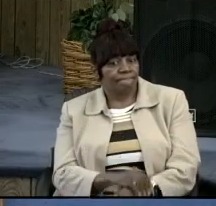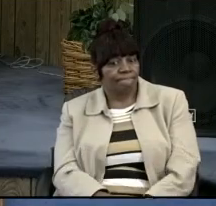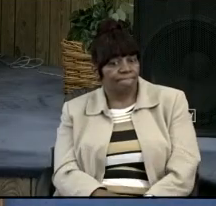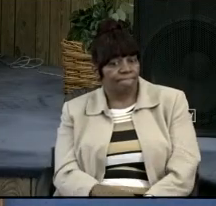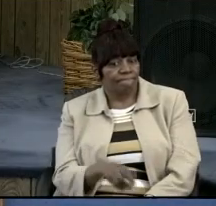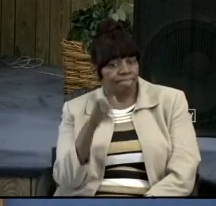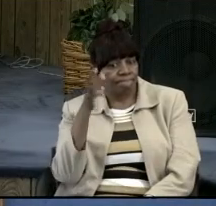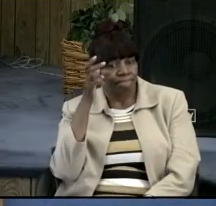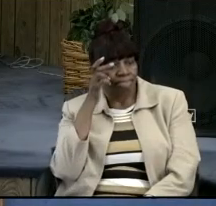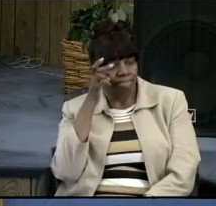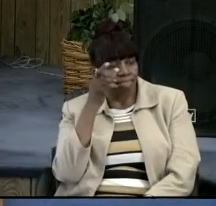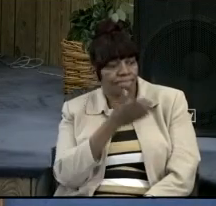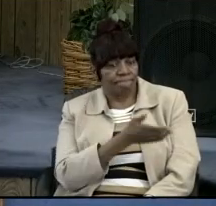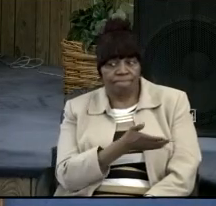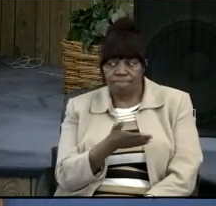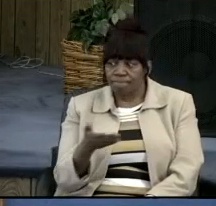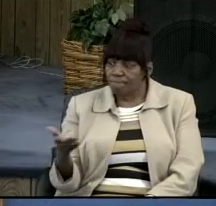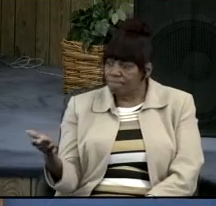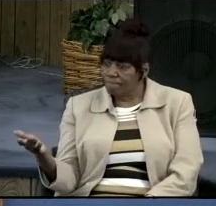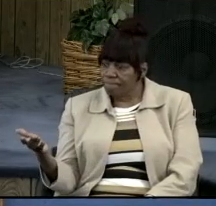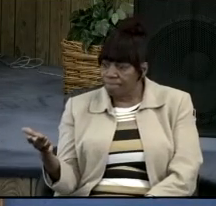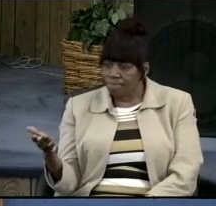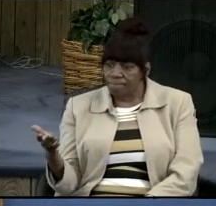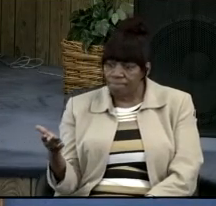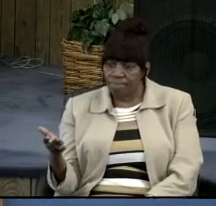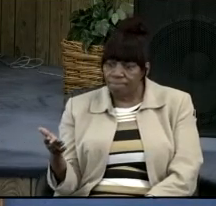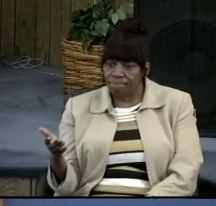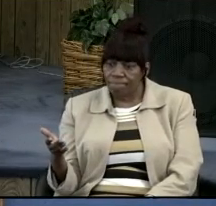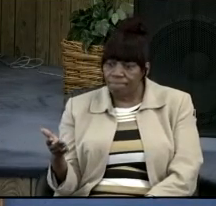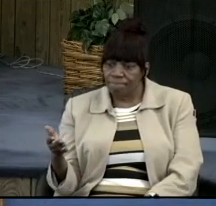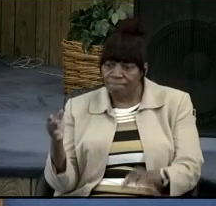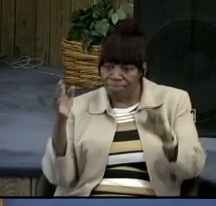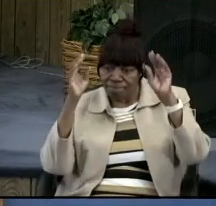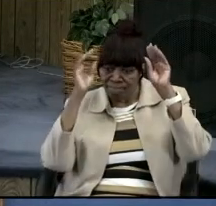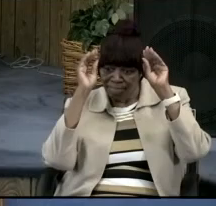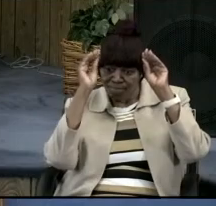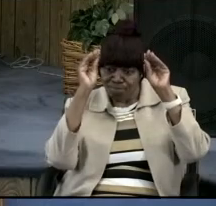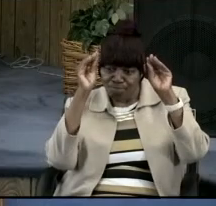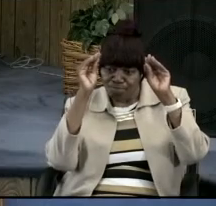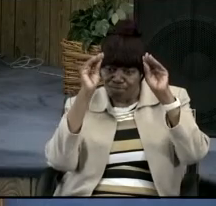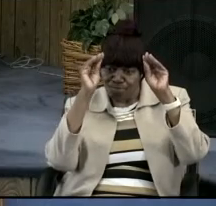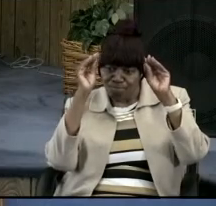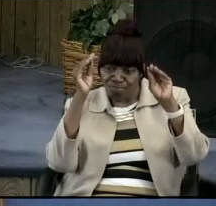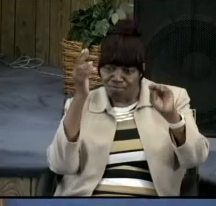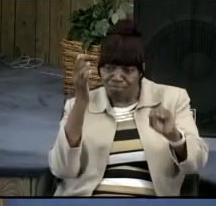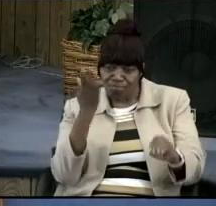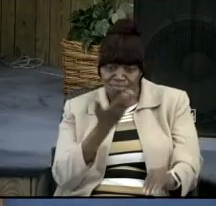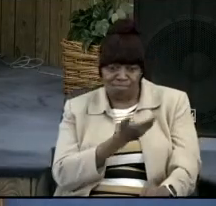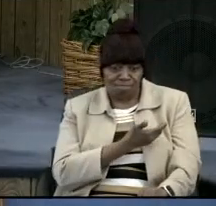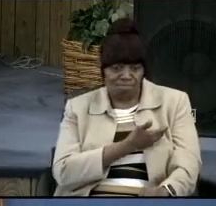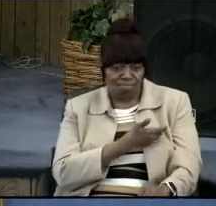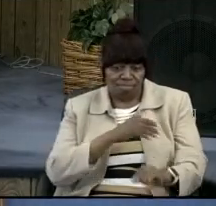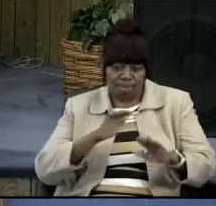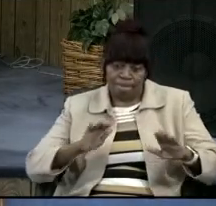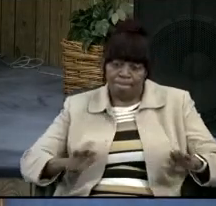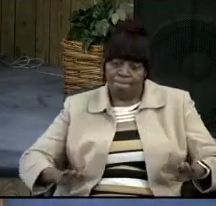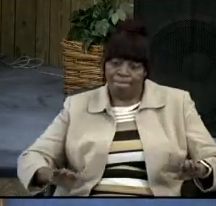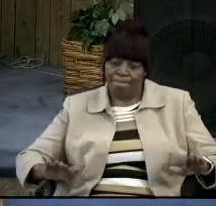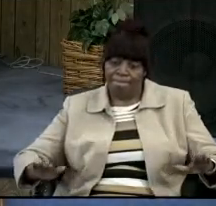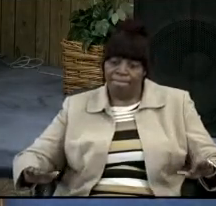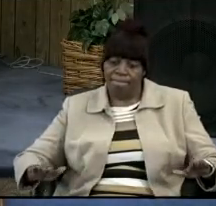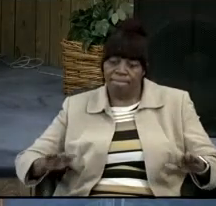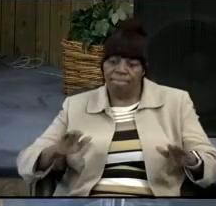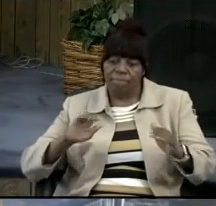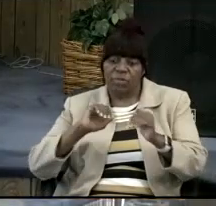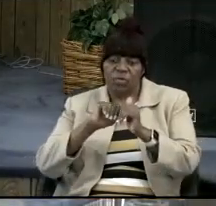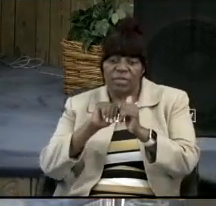The enemy is in the house. And he's coaching our children on how to deceive us.